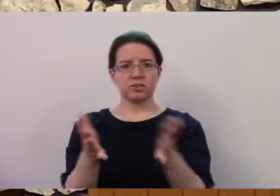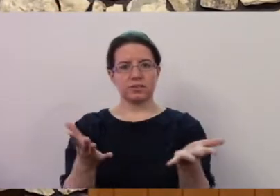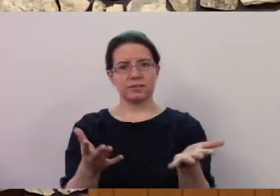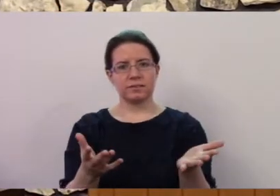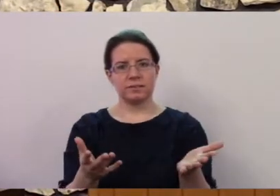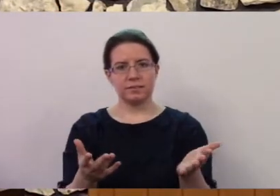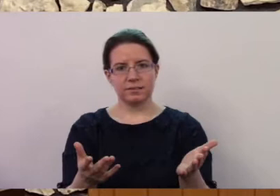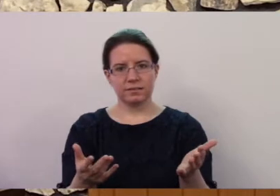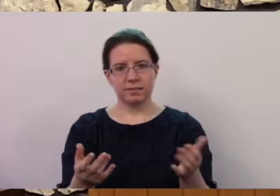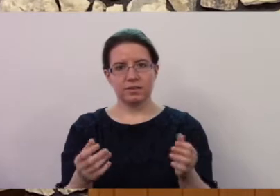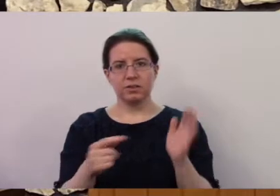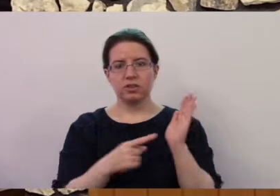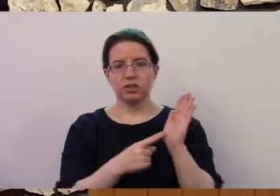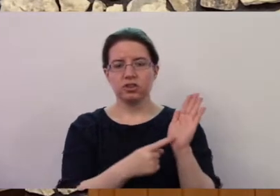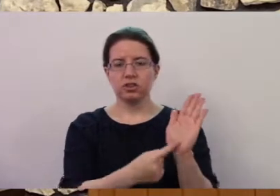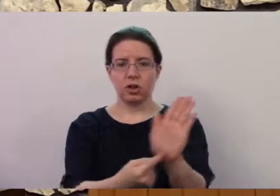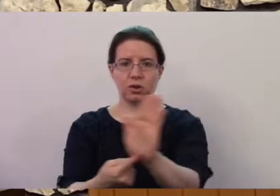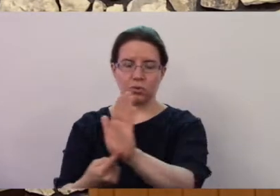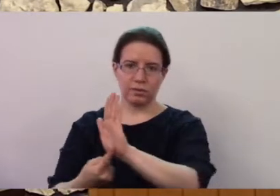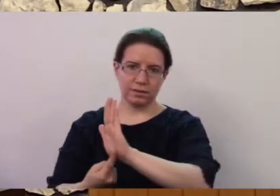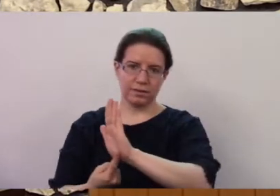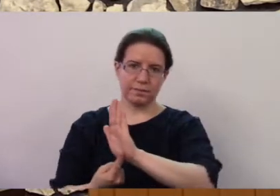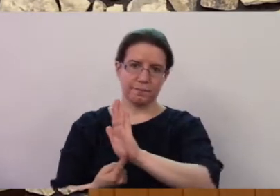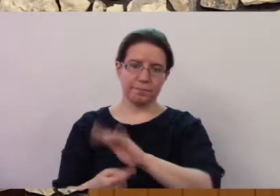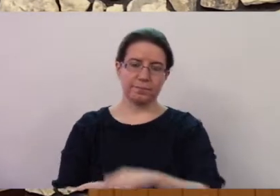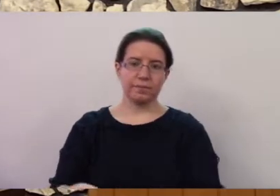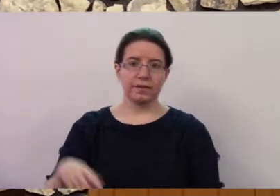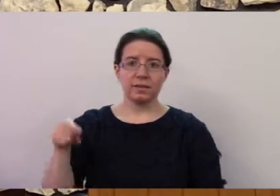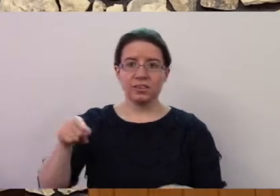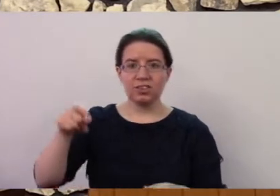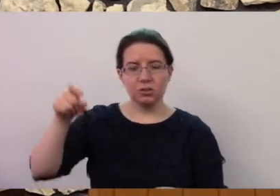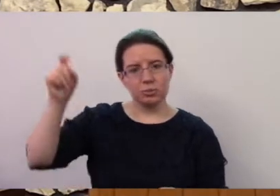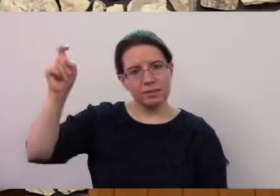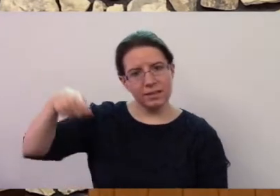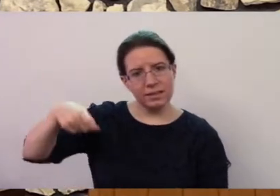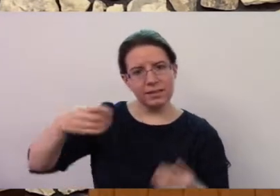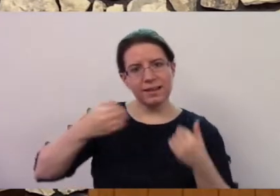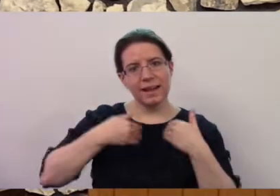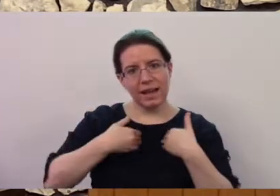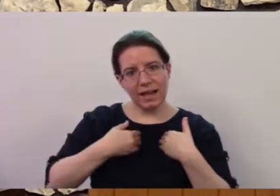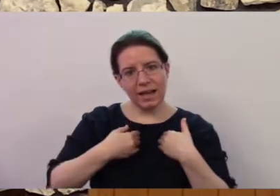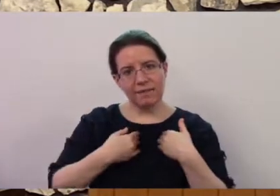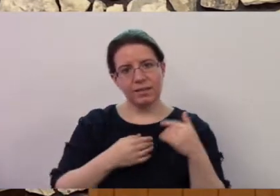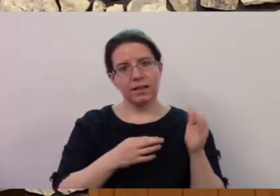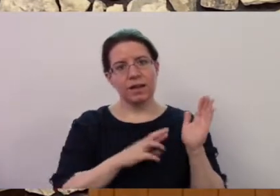them revelation. Yeah, right. Hallelujah. You know, you just have to have a